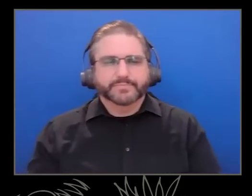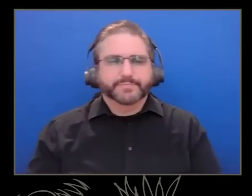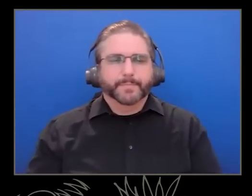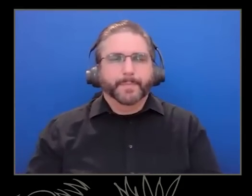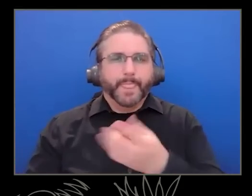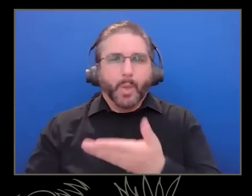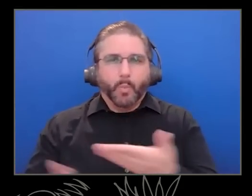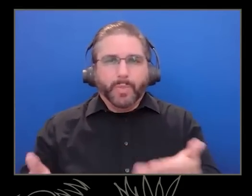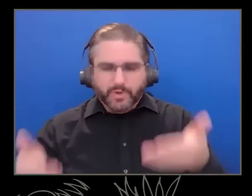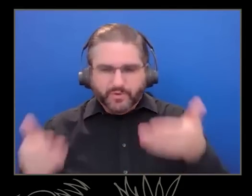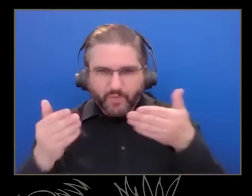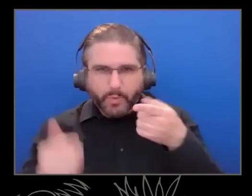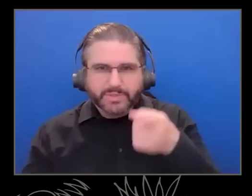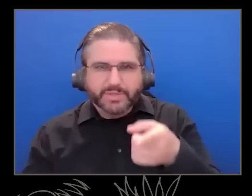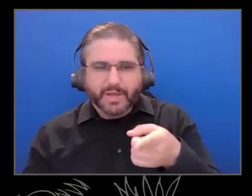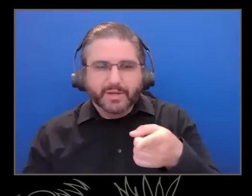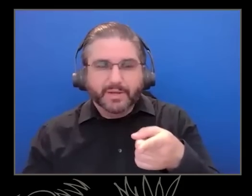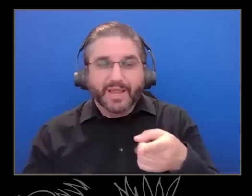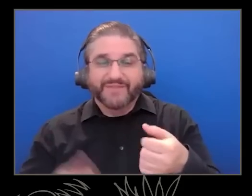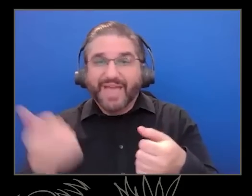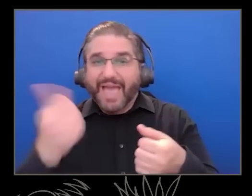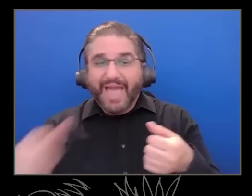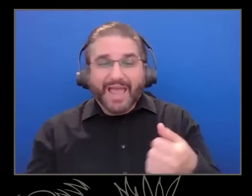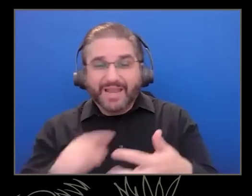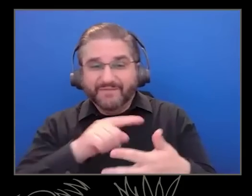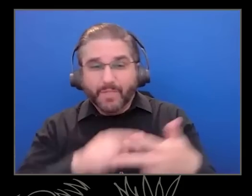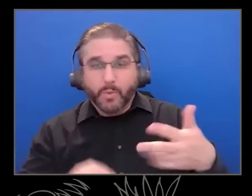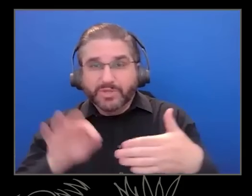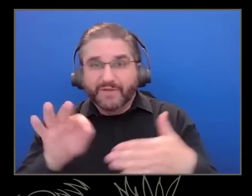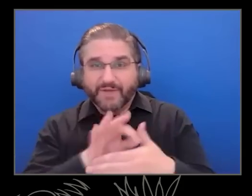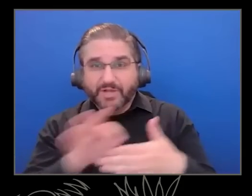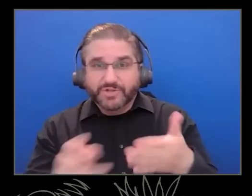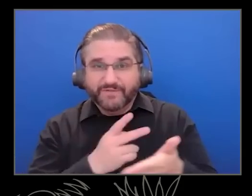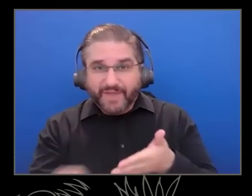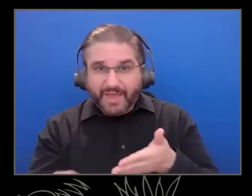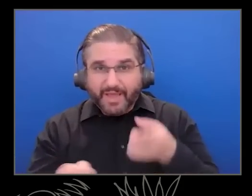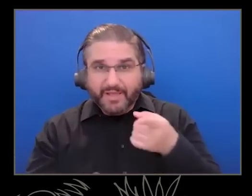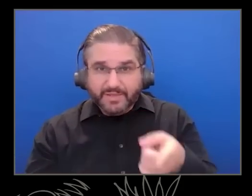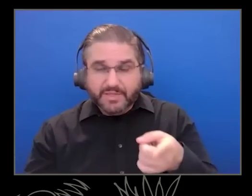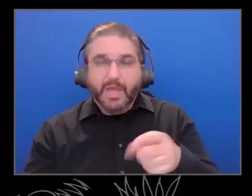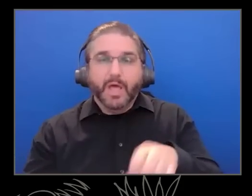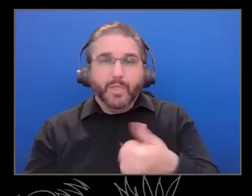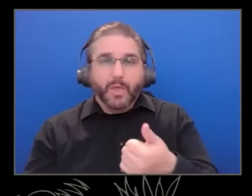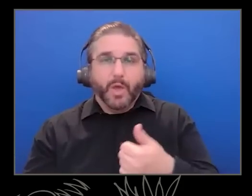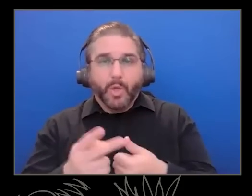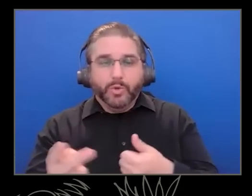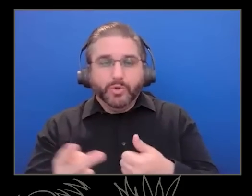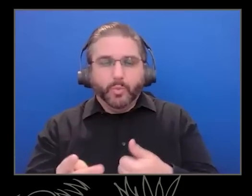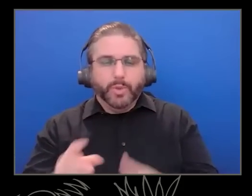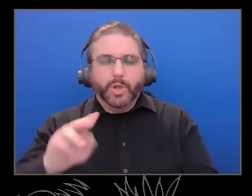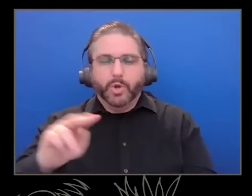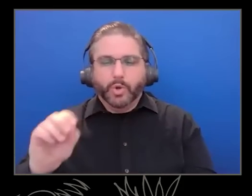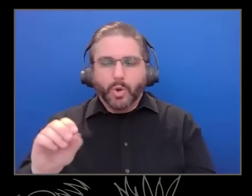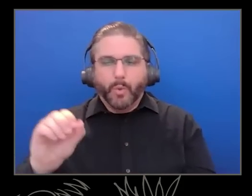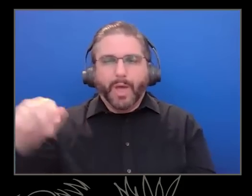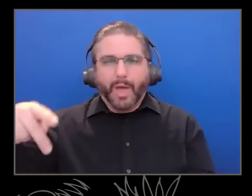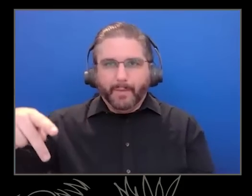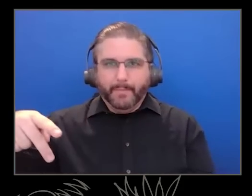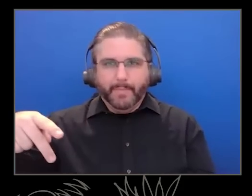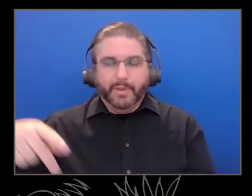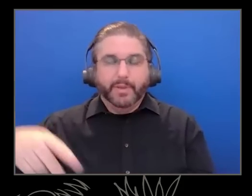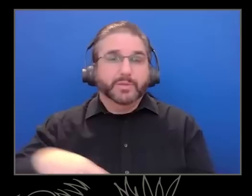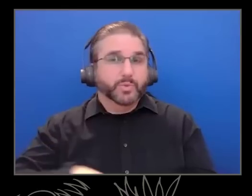in here is if any one of these functions fails along the way, the others will no op. So if query domain